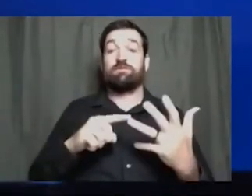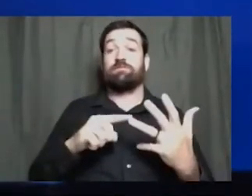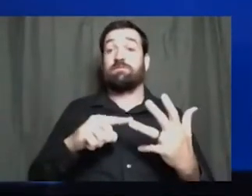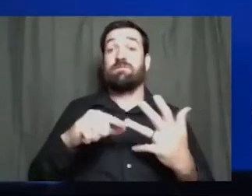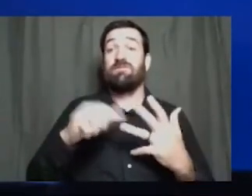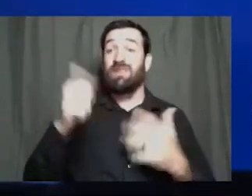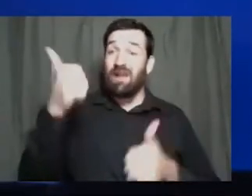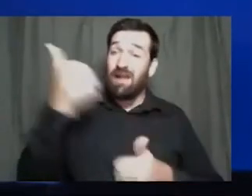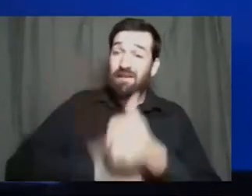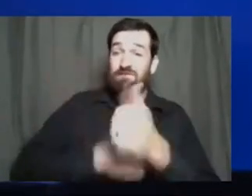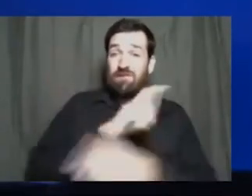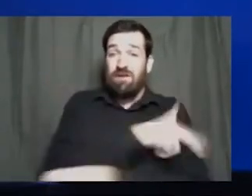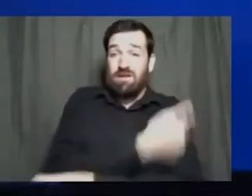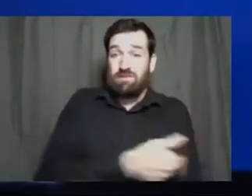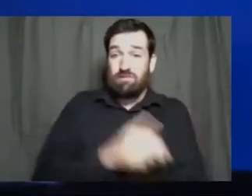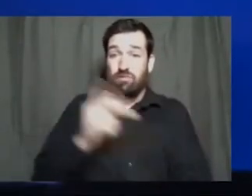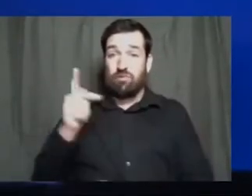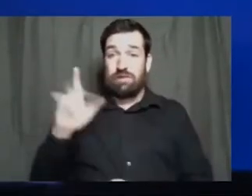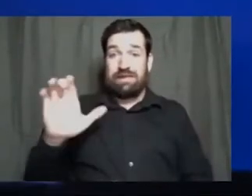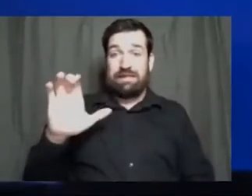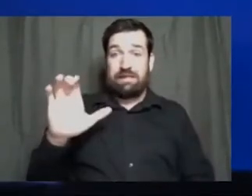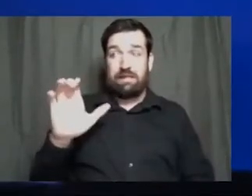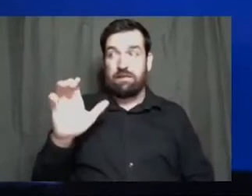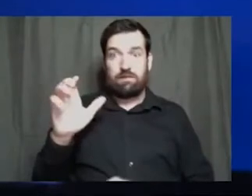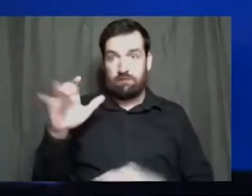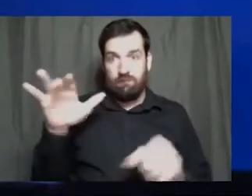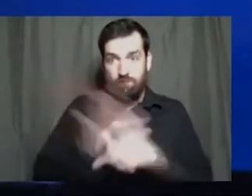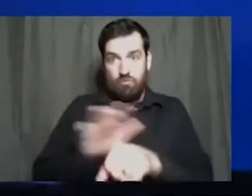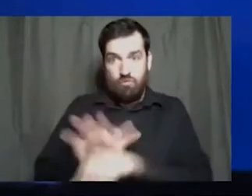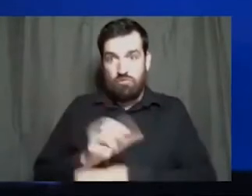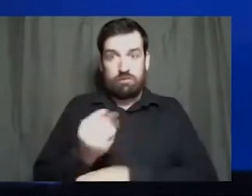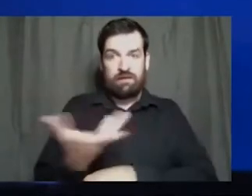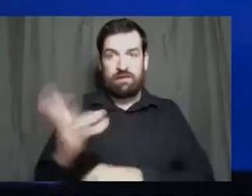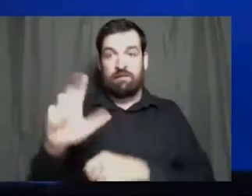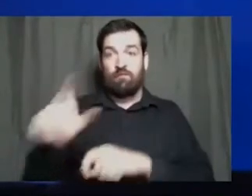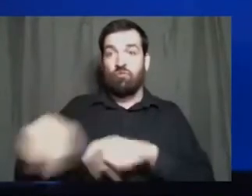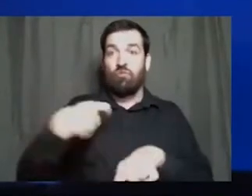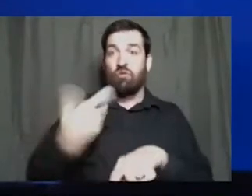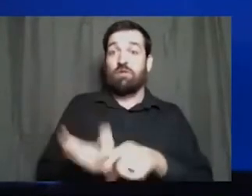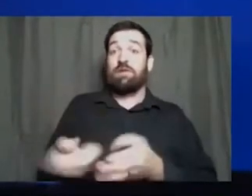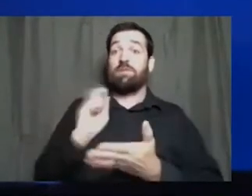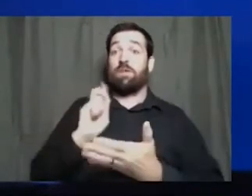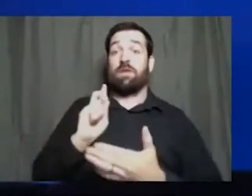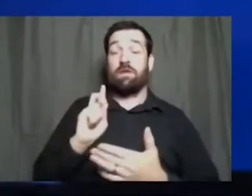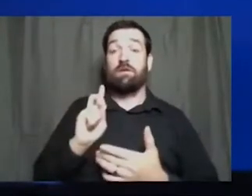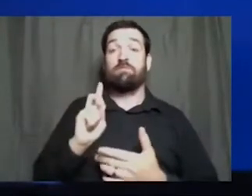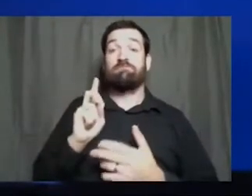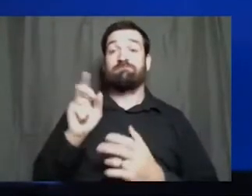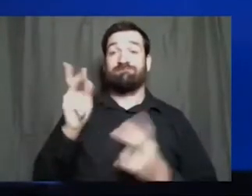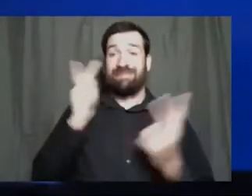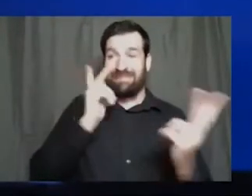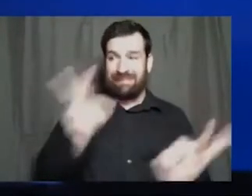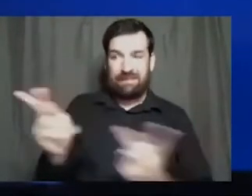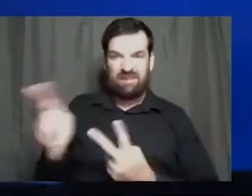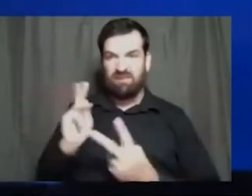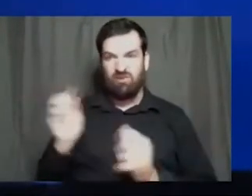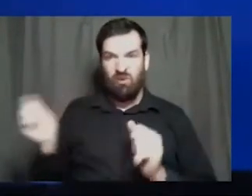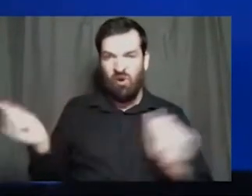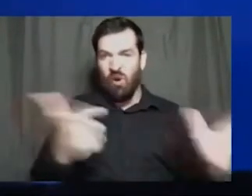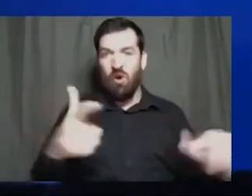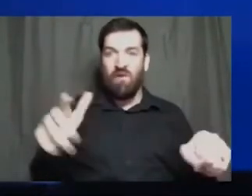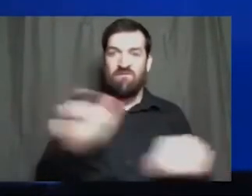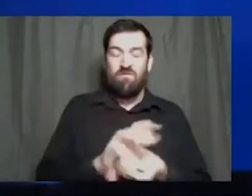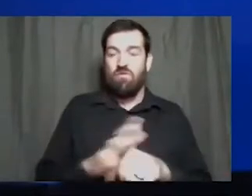incredibly full. We had CMO calls last week, and I think what we're hearing is that we're all full. We all feel like we're compromised. We all think